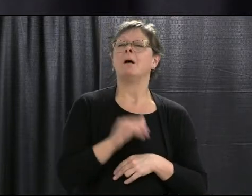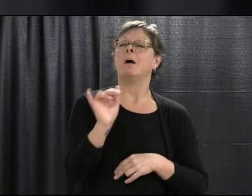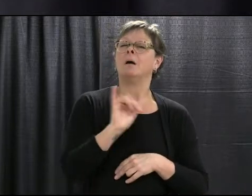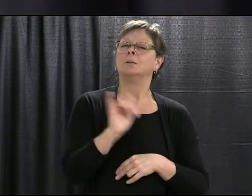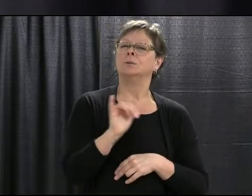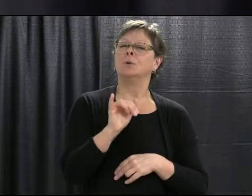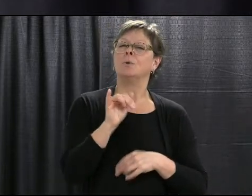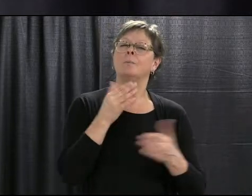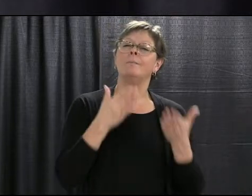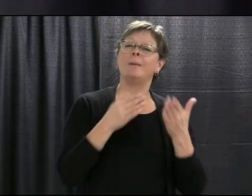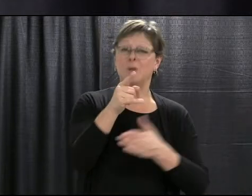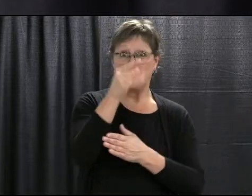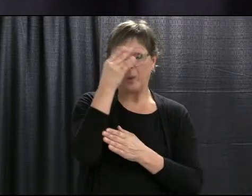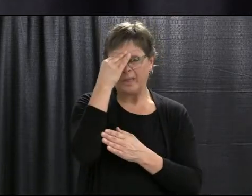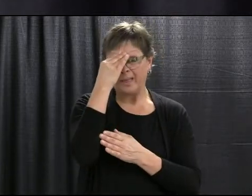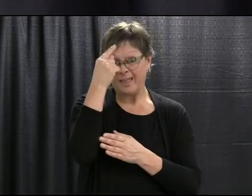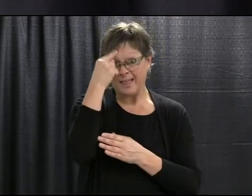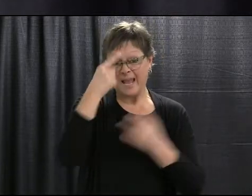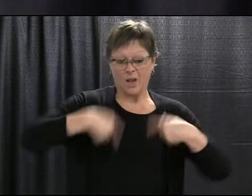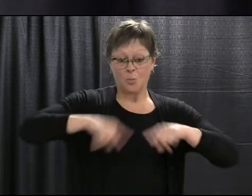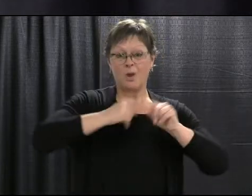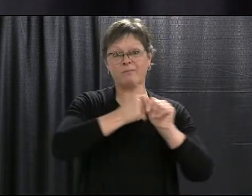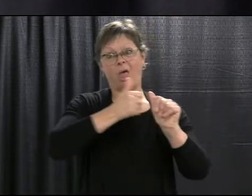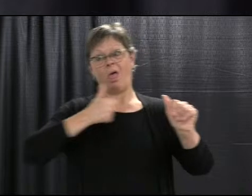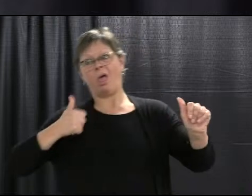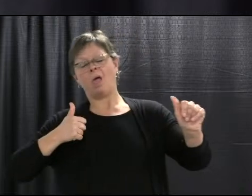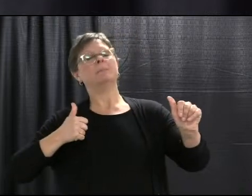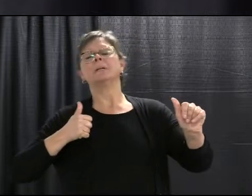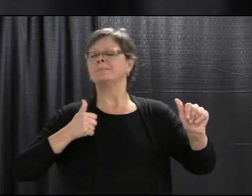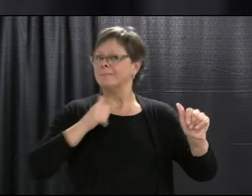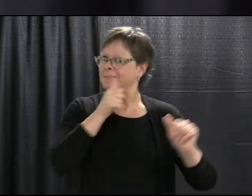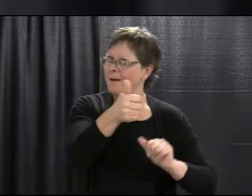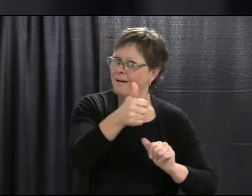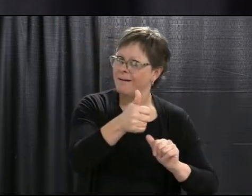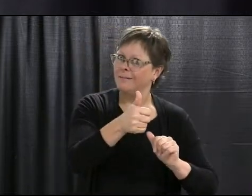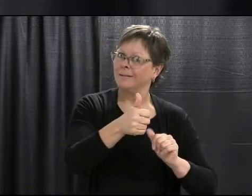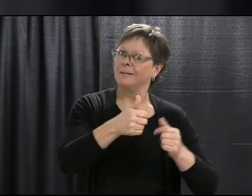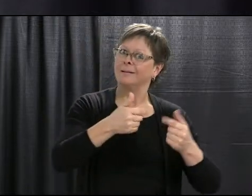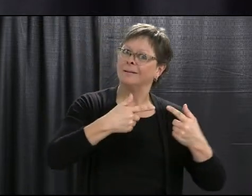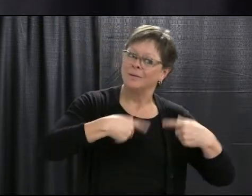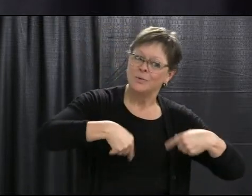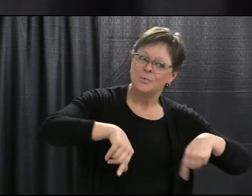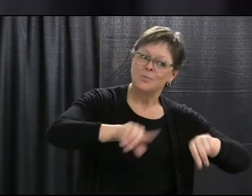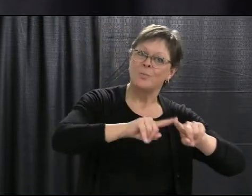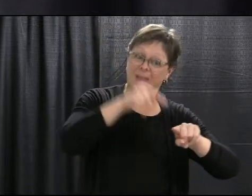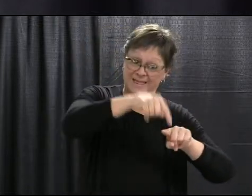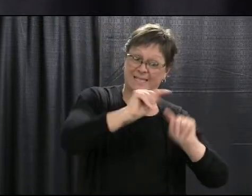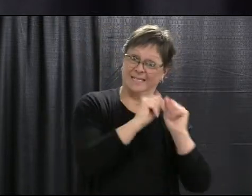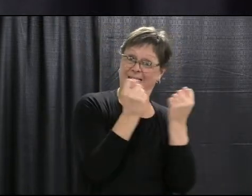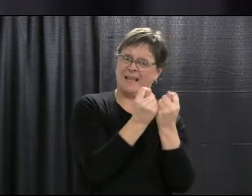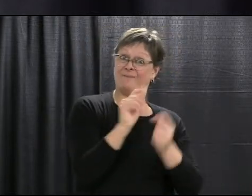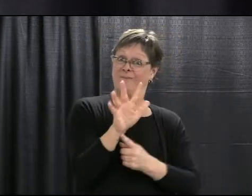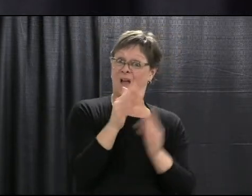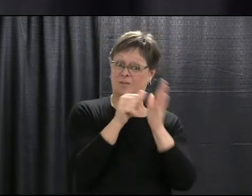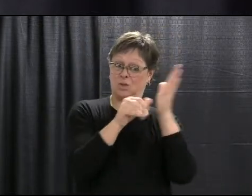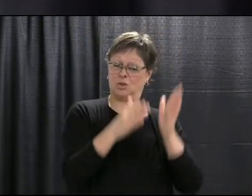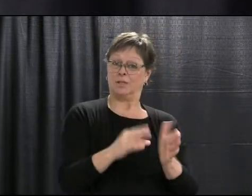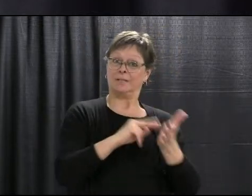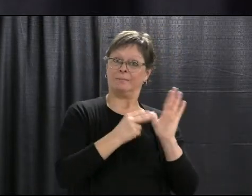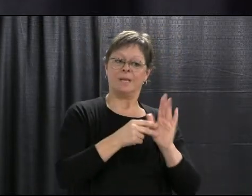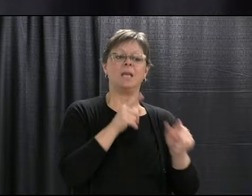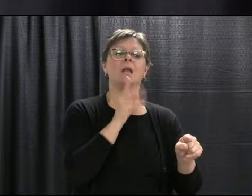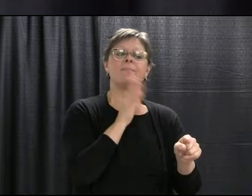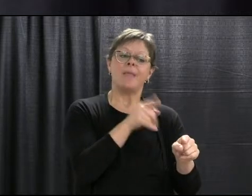that we're still falling behind. But we have built our teams to handle the demand of the future that we see, and also to be